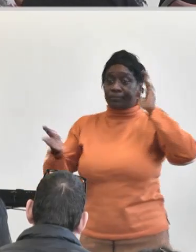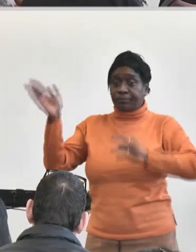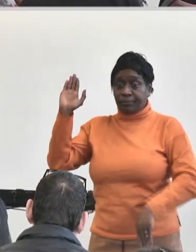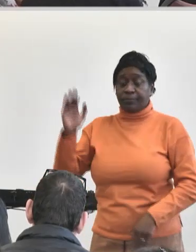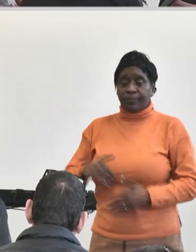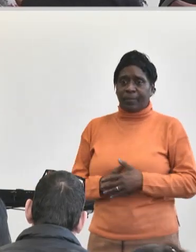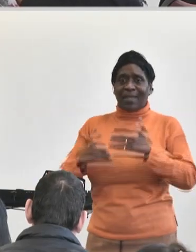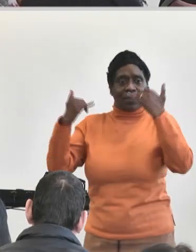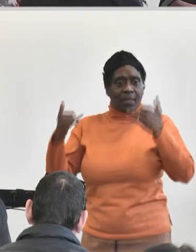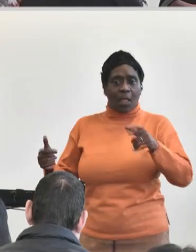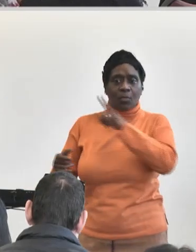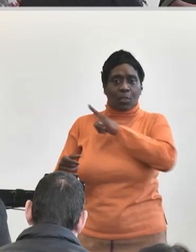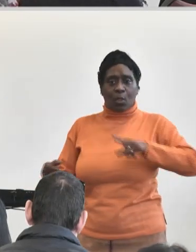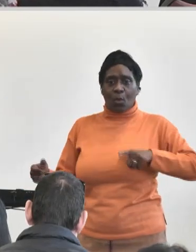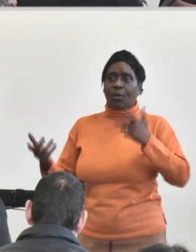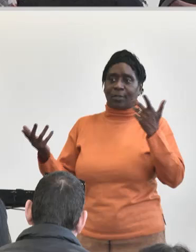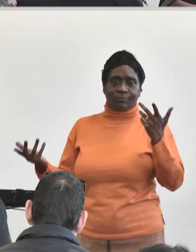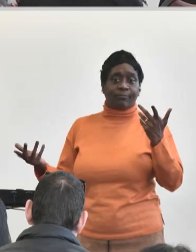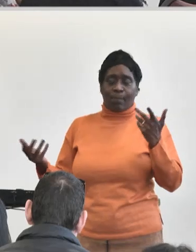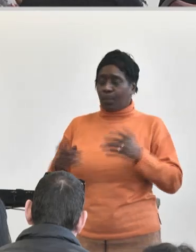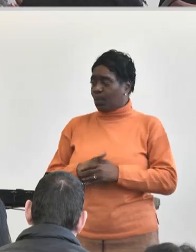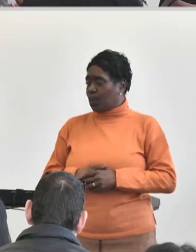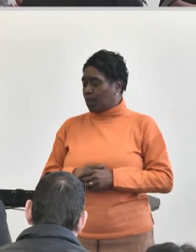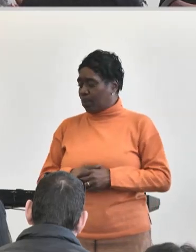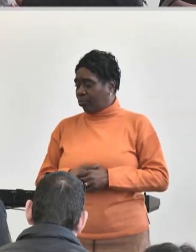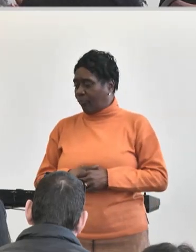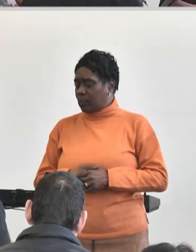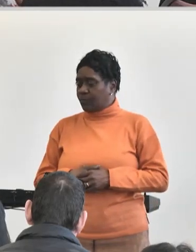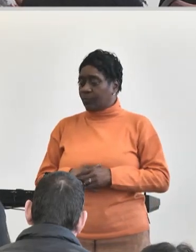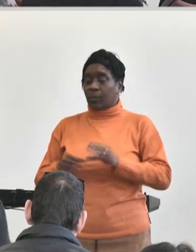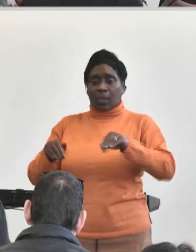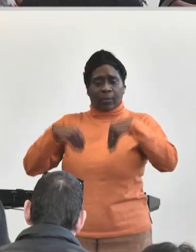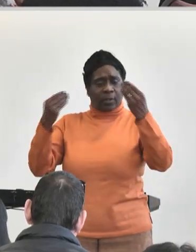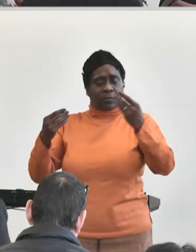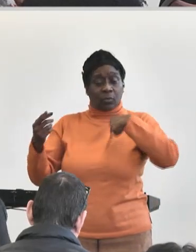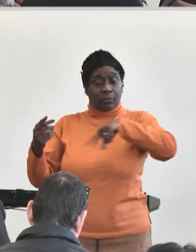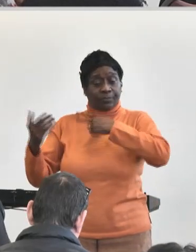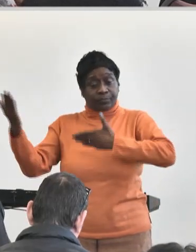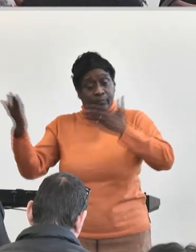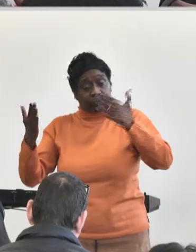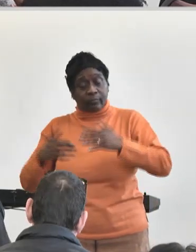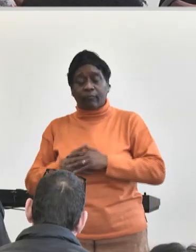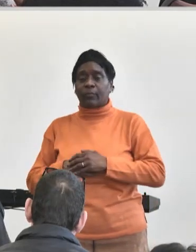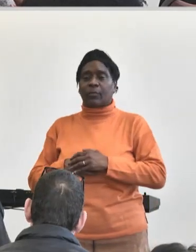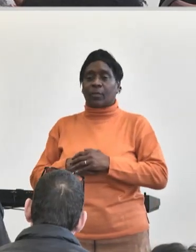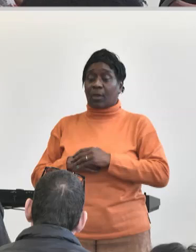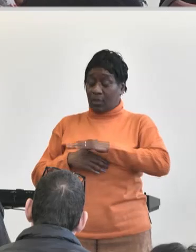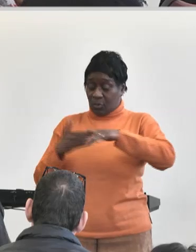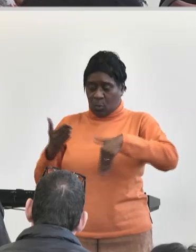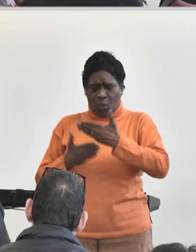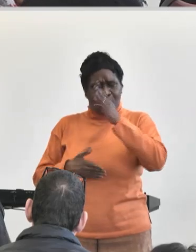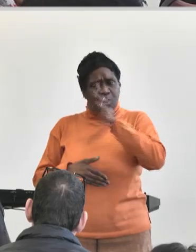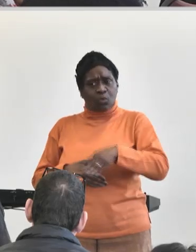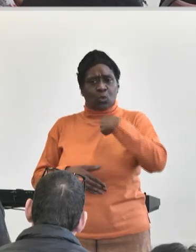And now, Lord, behold their threatenings. Y ahora, Señor, mira sus amenazas. And grant unto thy servants y conceda a tus siervos that with all boldness